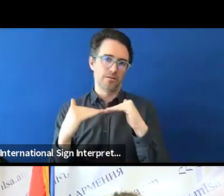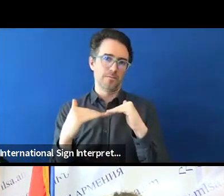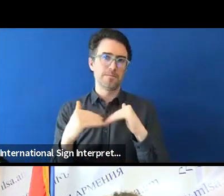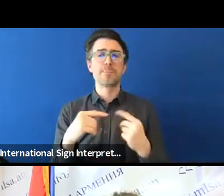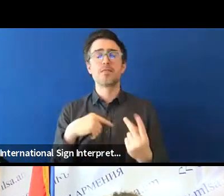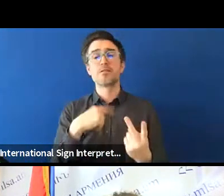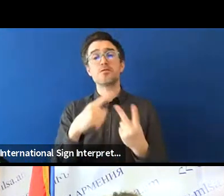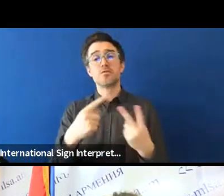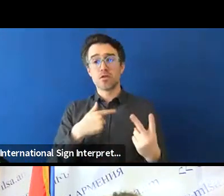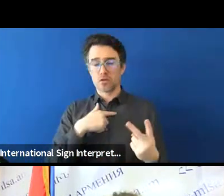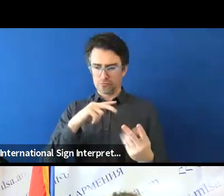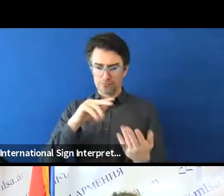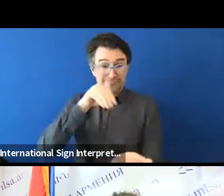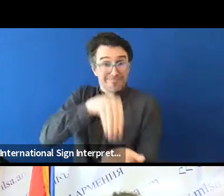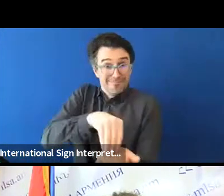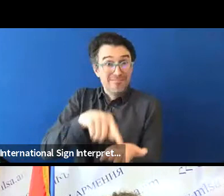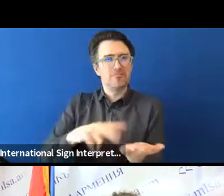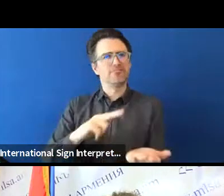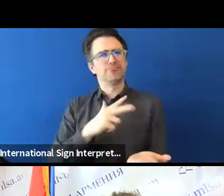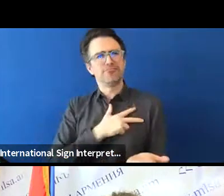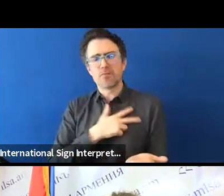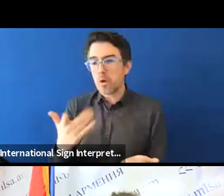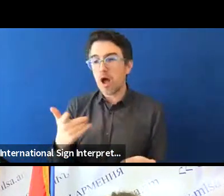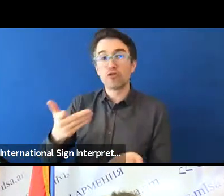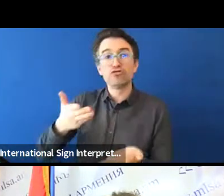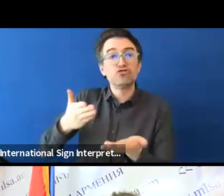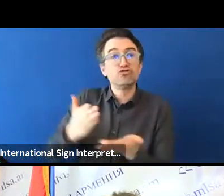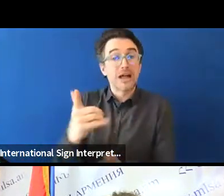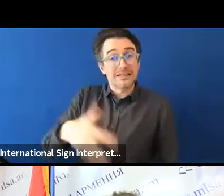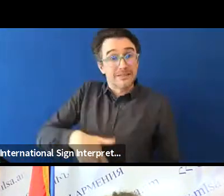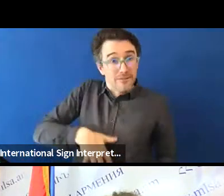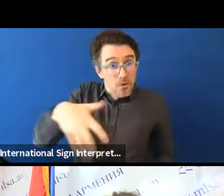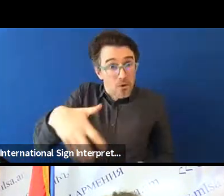bodily autonomy and rights.